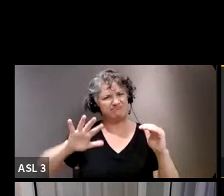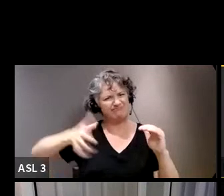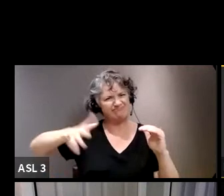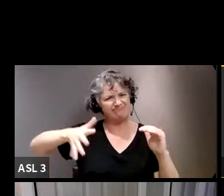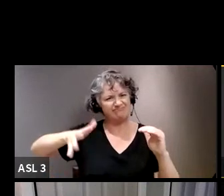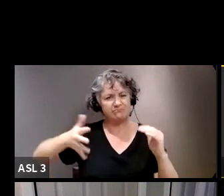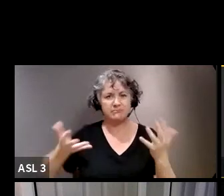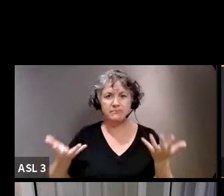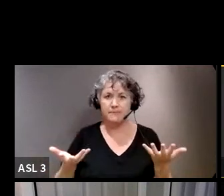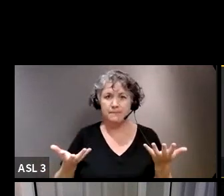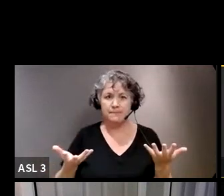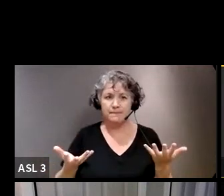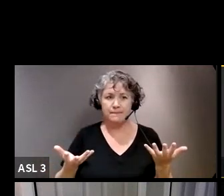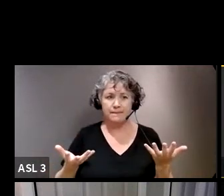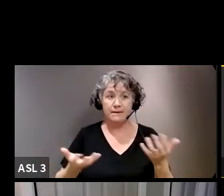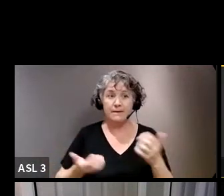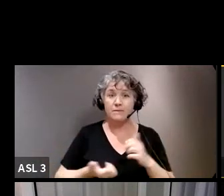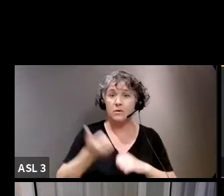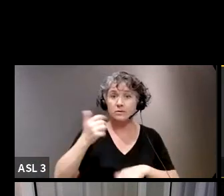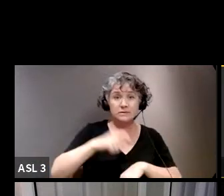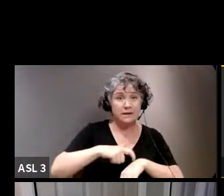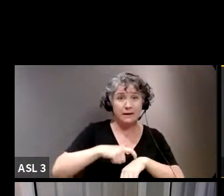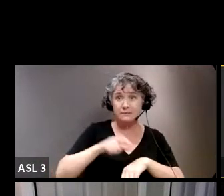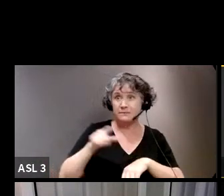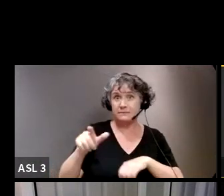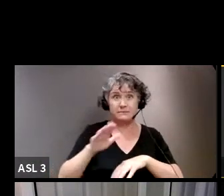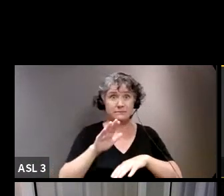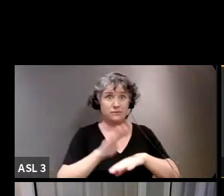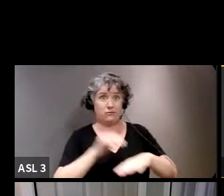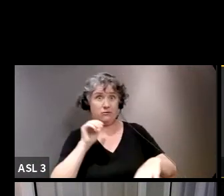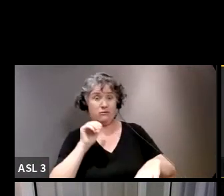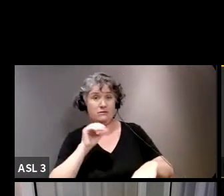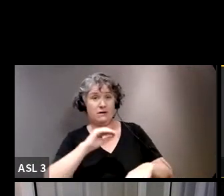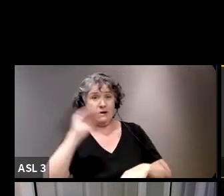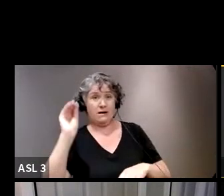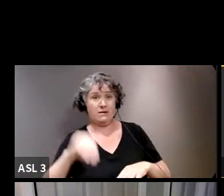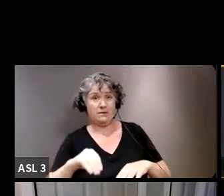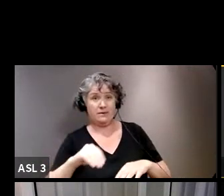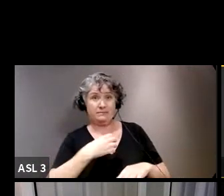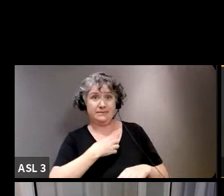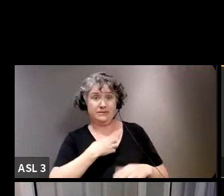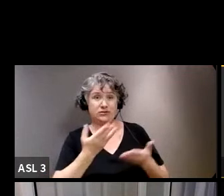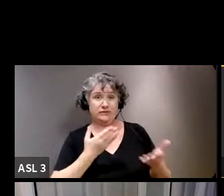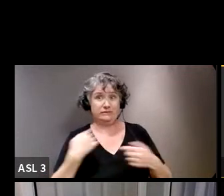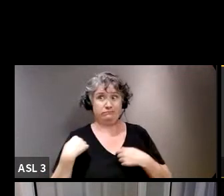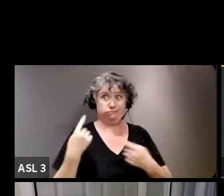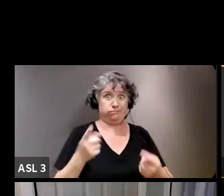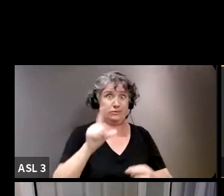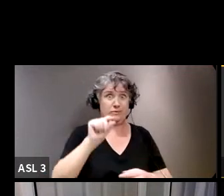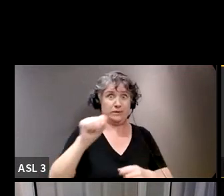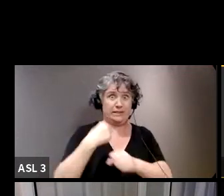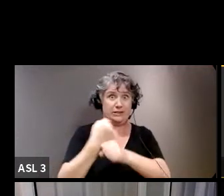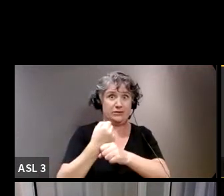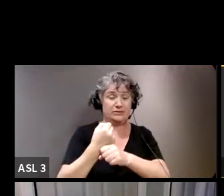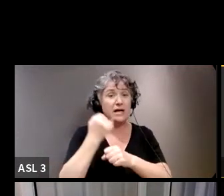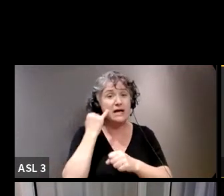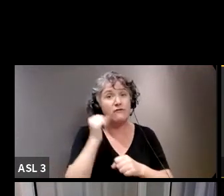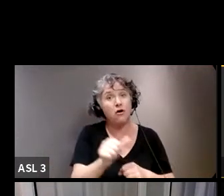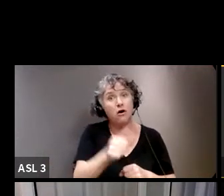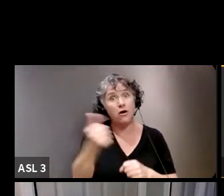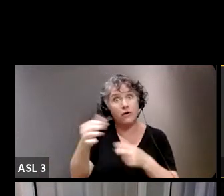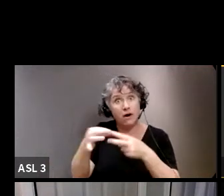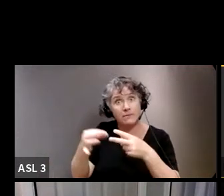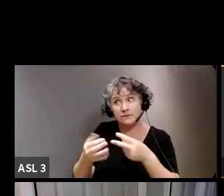no doubt the vast majority of the times that she's called the ottawa police service over the last 20 years if there had been another set of social service